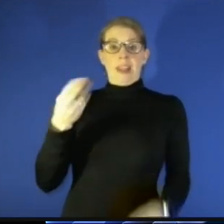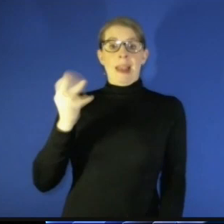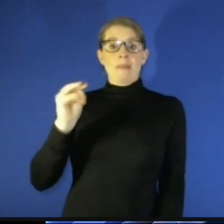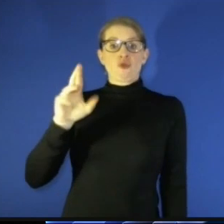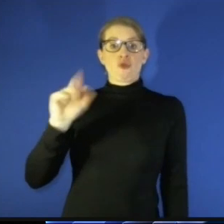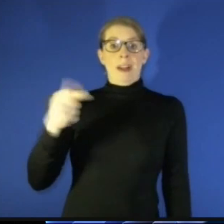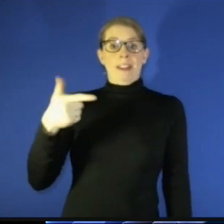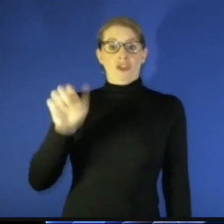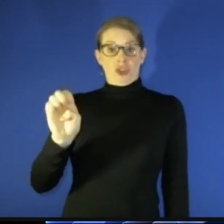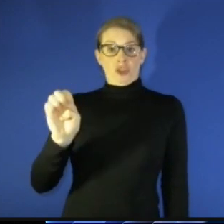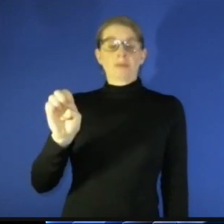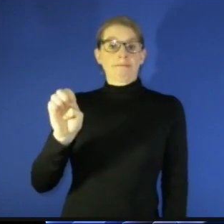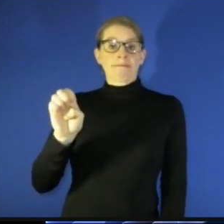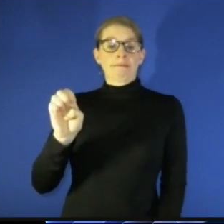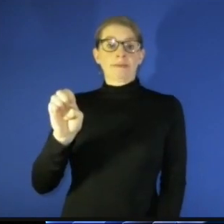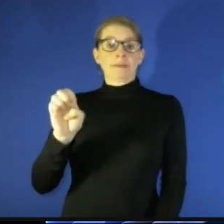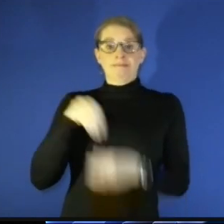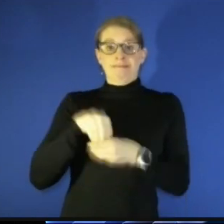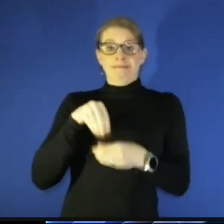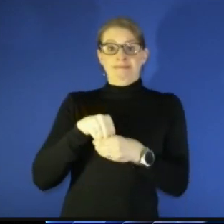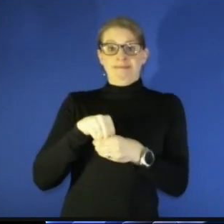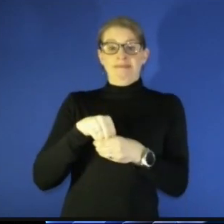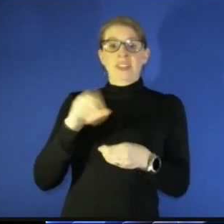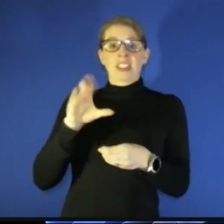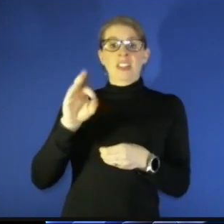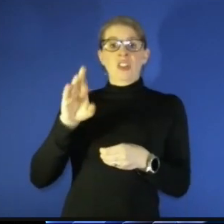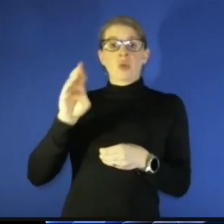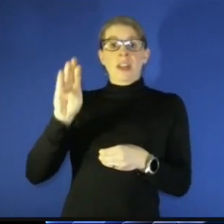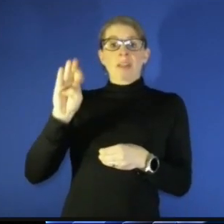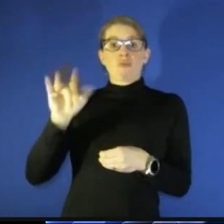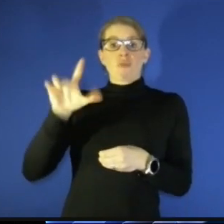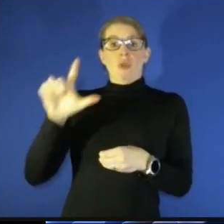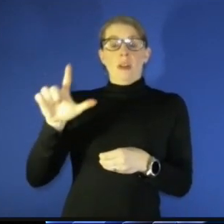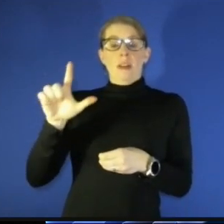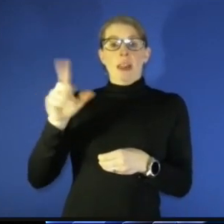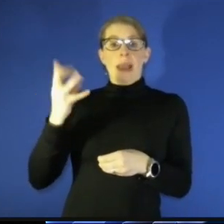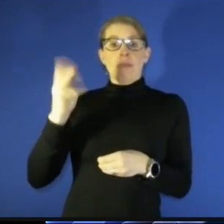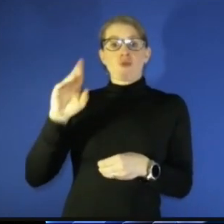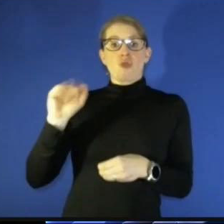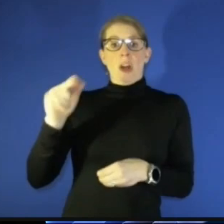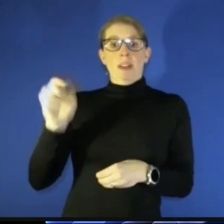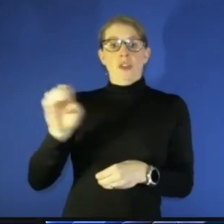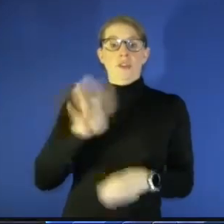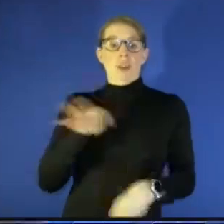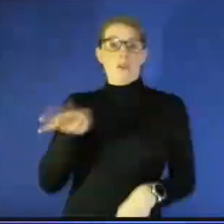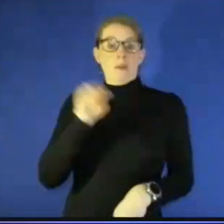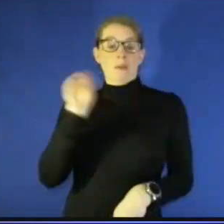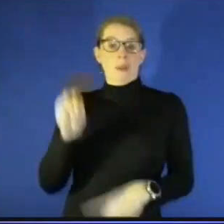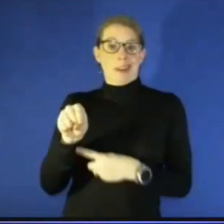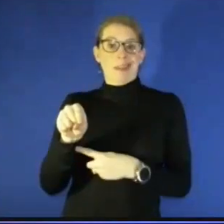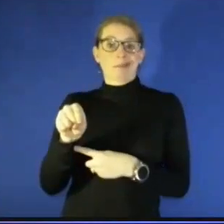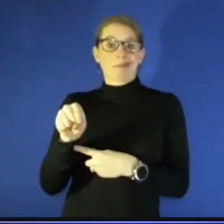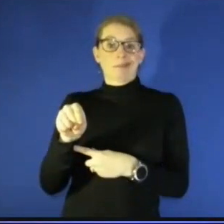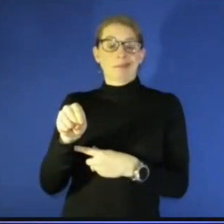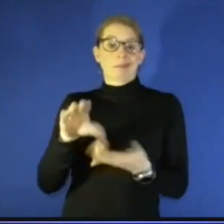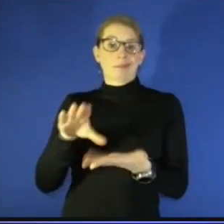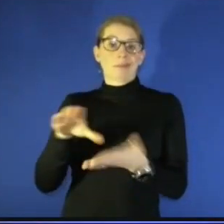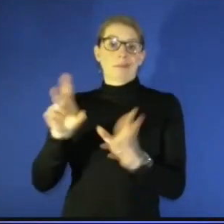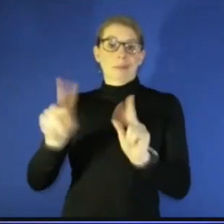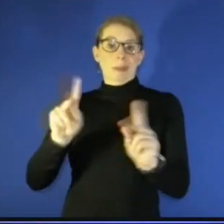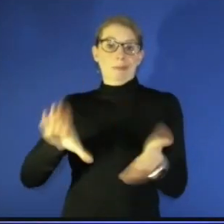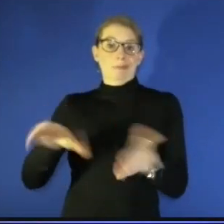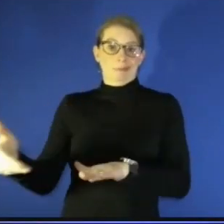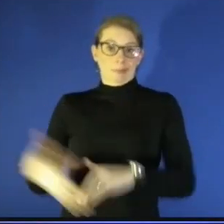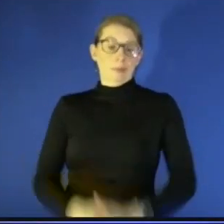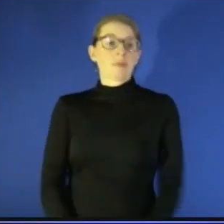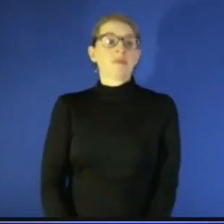say intracerebral hemorrhaging has a 30-day mortality rate of 44%. So to help us kind of understand what all that means to us